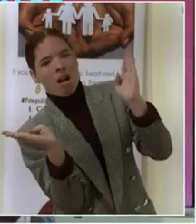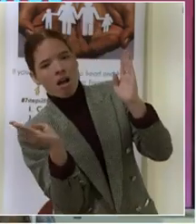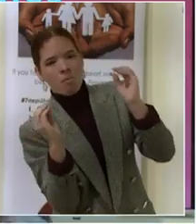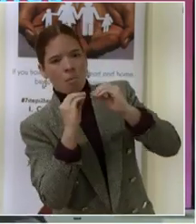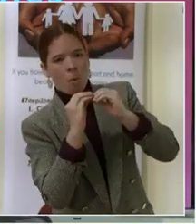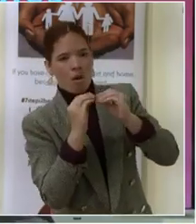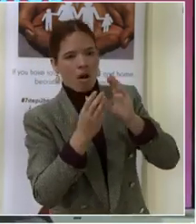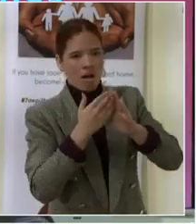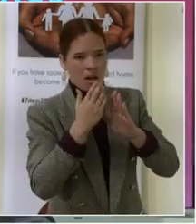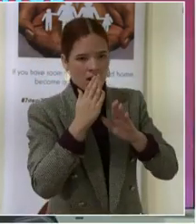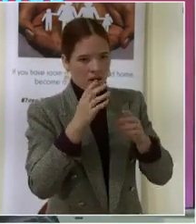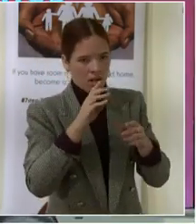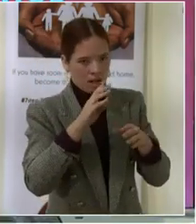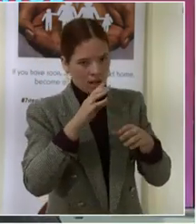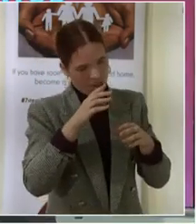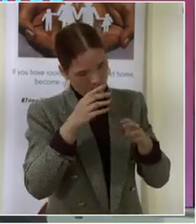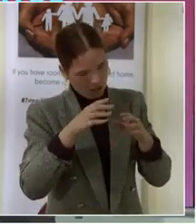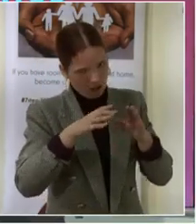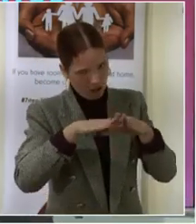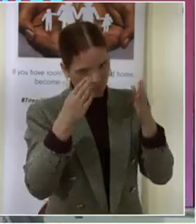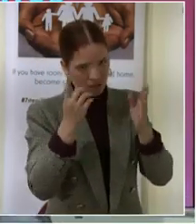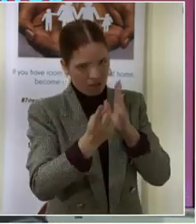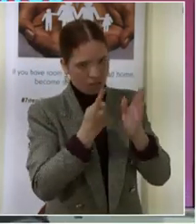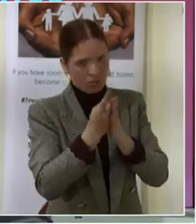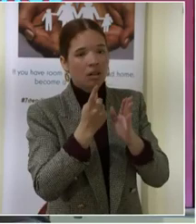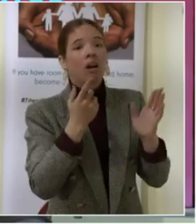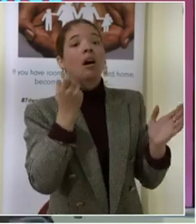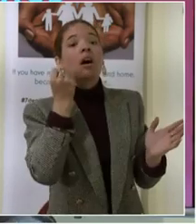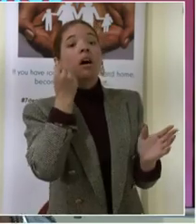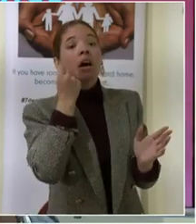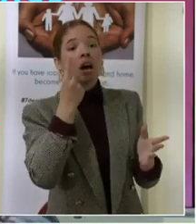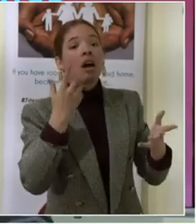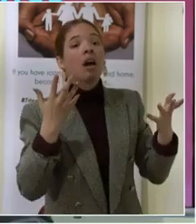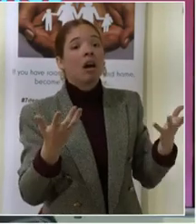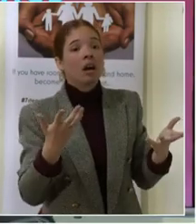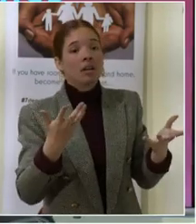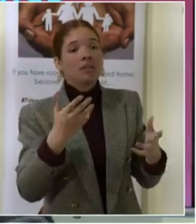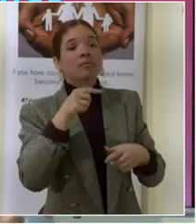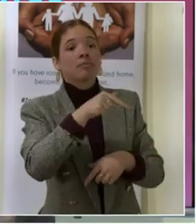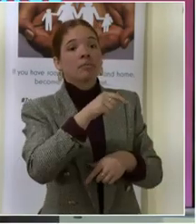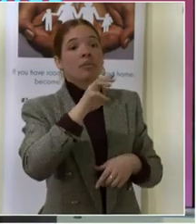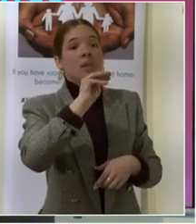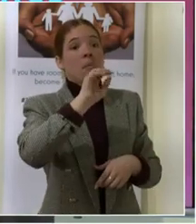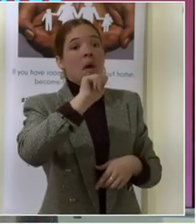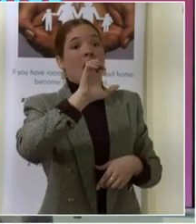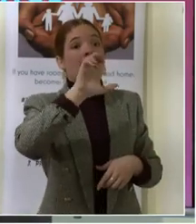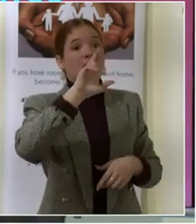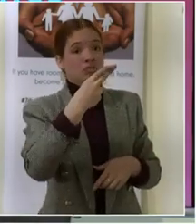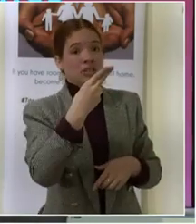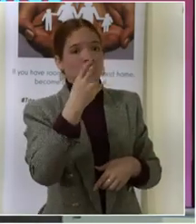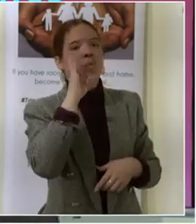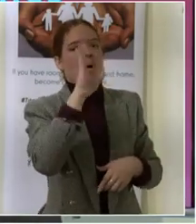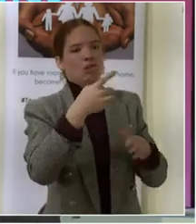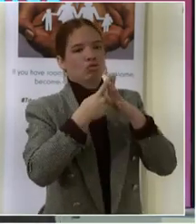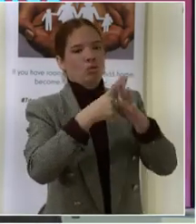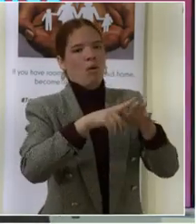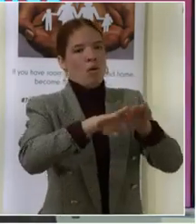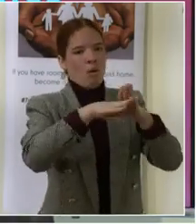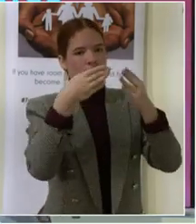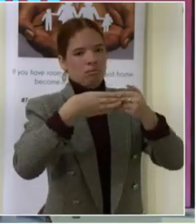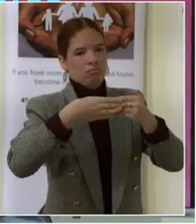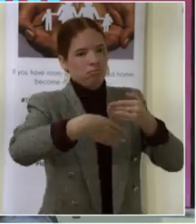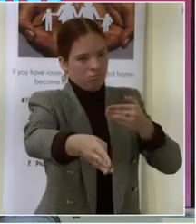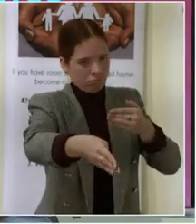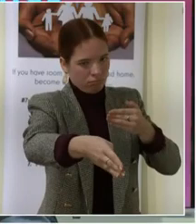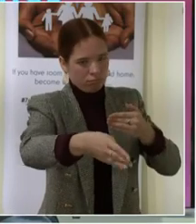And that'll happen the first week of March. So I'm more than happy to speak with you specifically, but it's exactly what we want. In fact, we're having a seniors homecoming at Brentwood at this